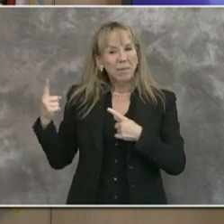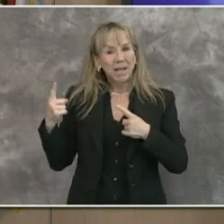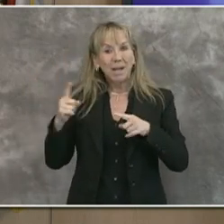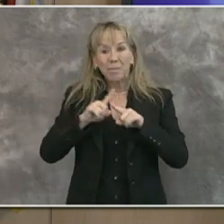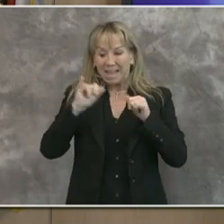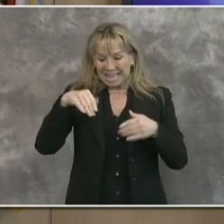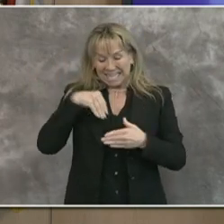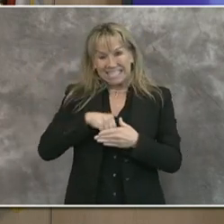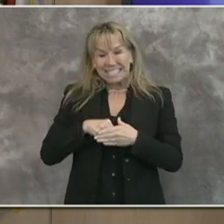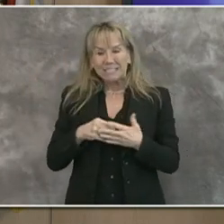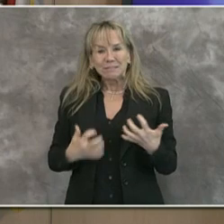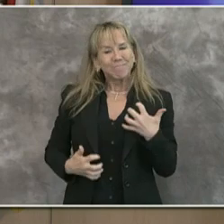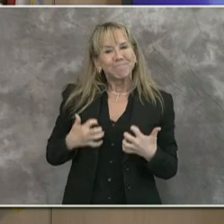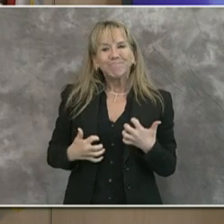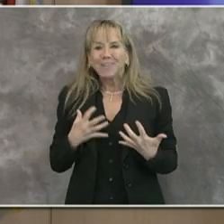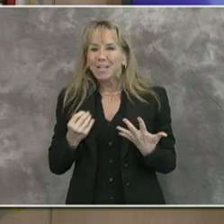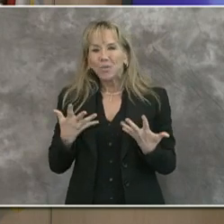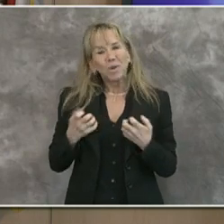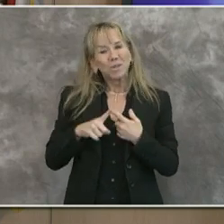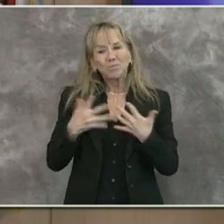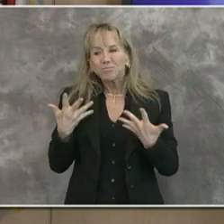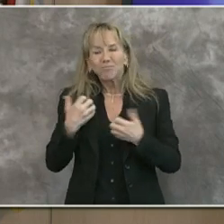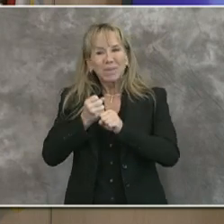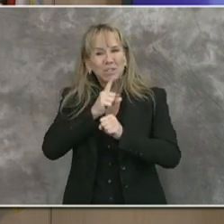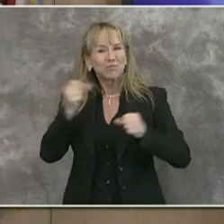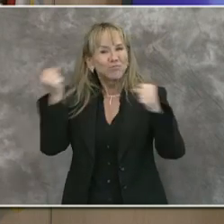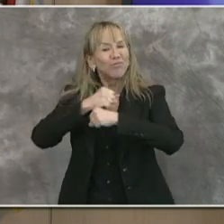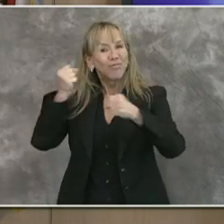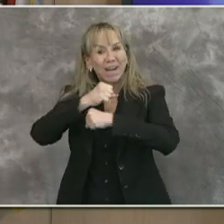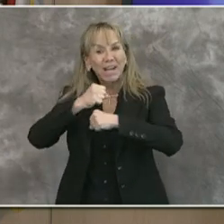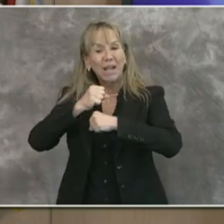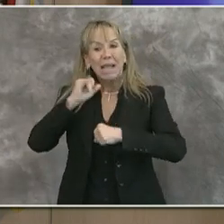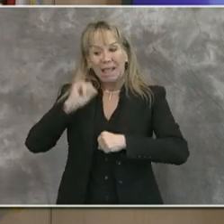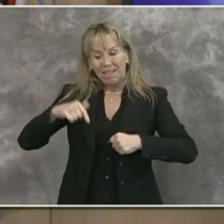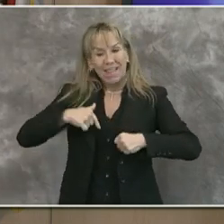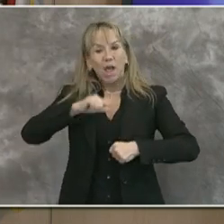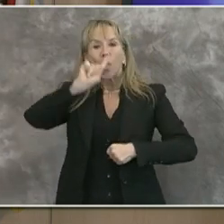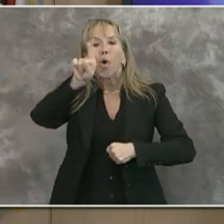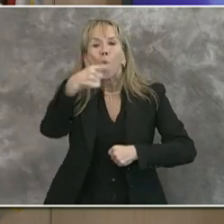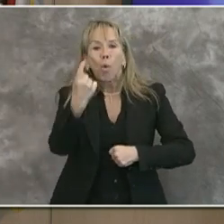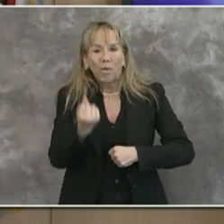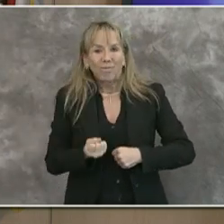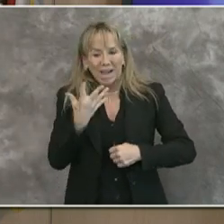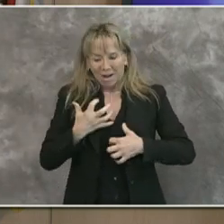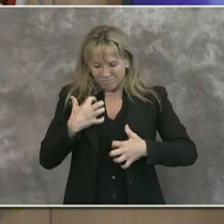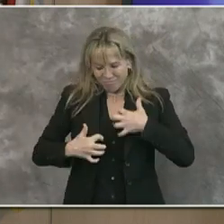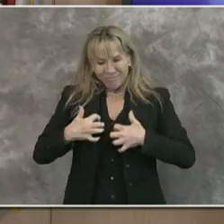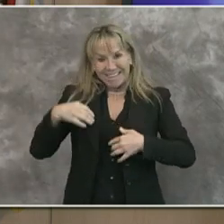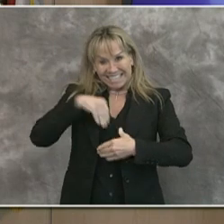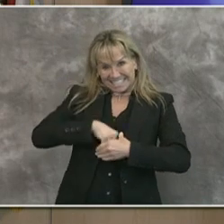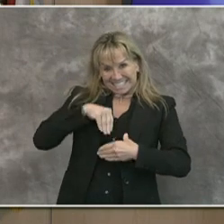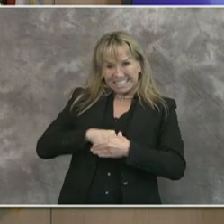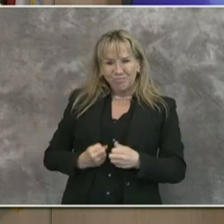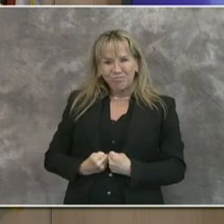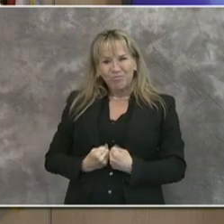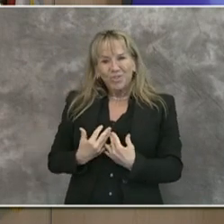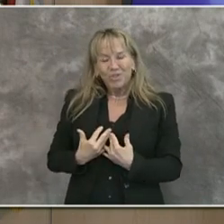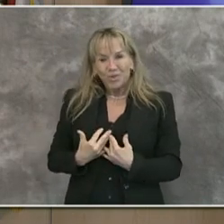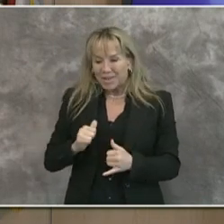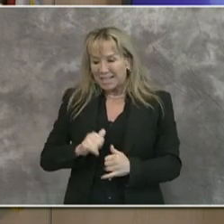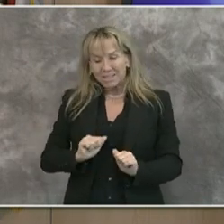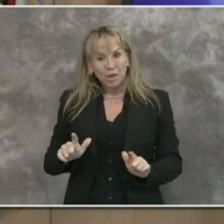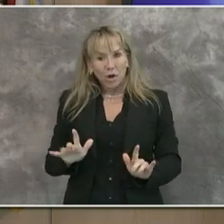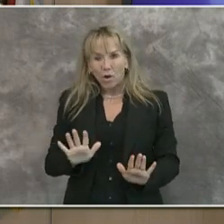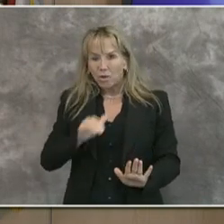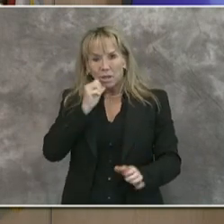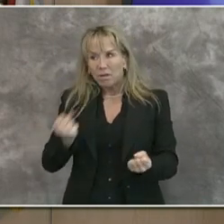internal fire, present in so many, should be the only fire that burns in our region. I need you, we need your voices